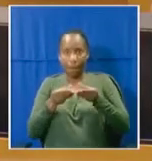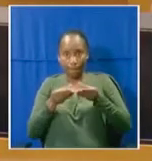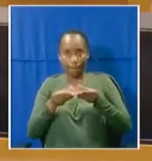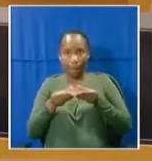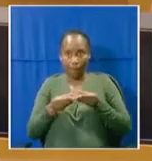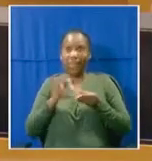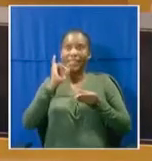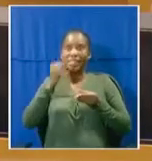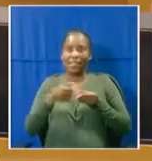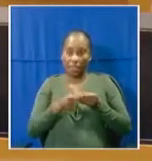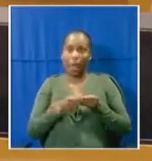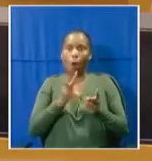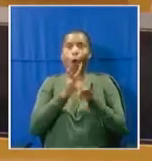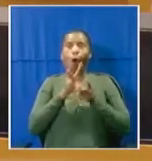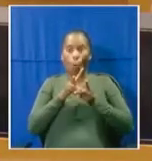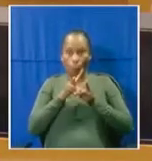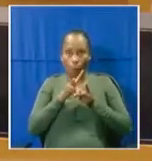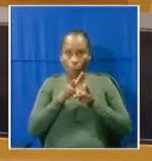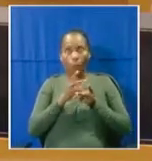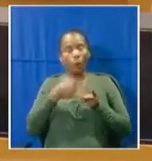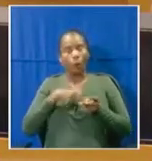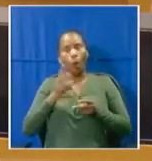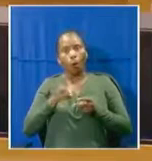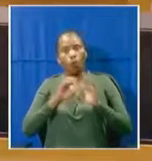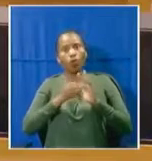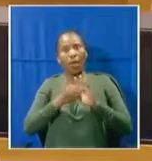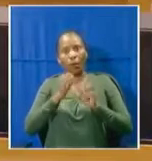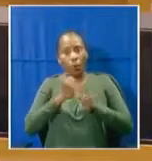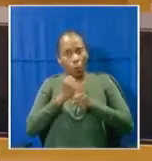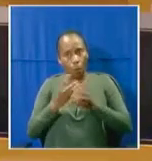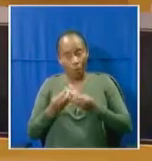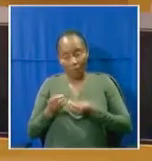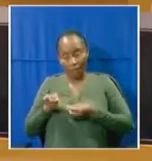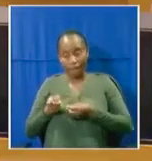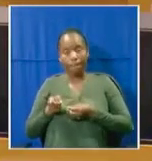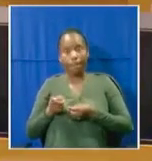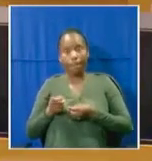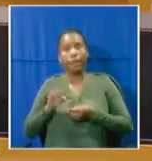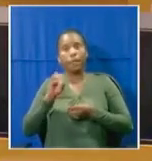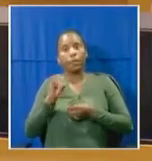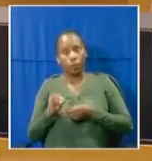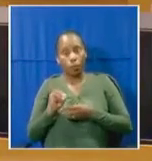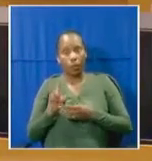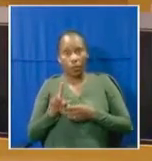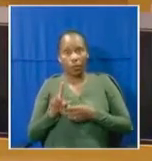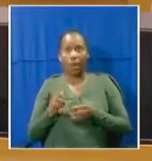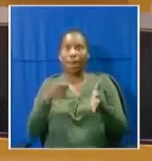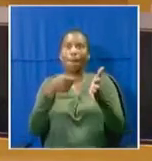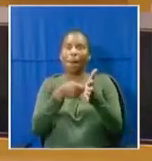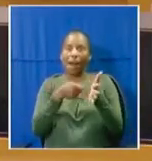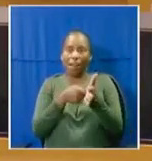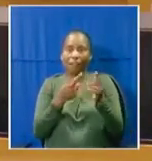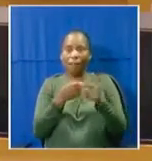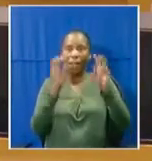owe. So we are also trying to work with them so that they don't buy from